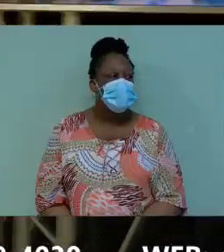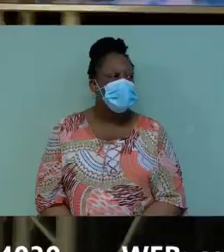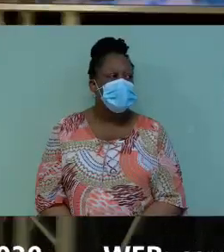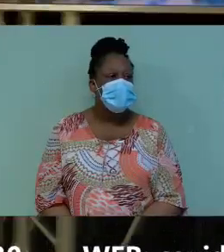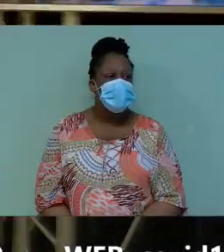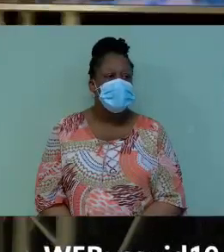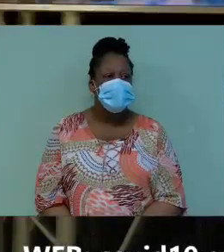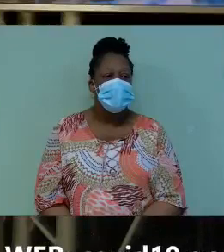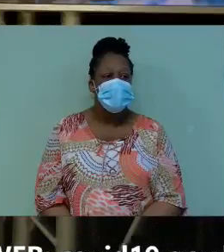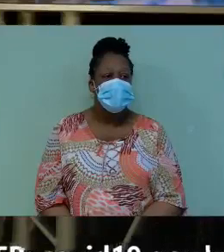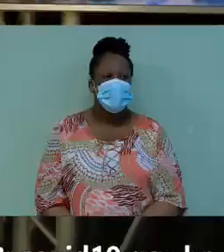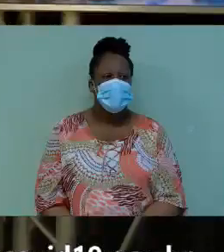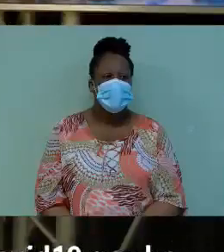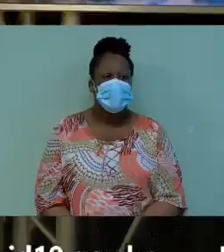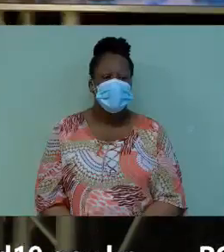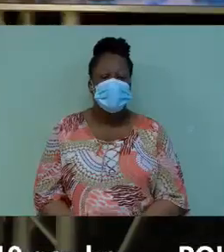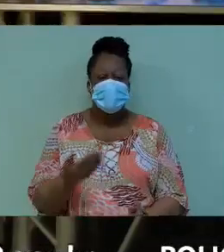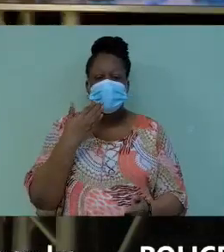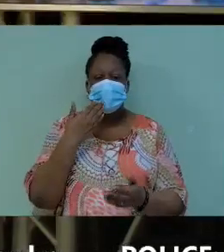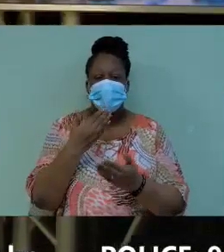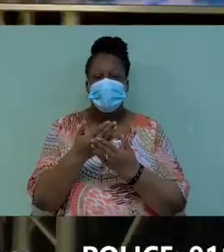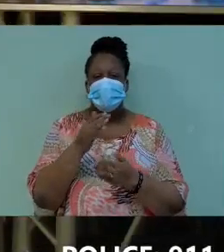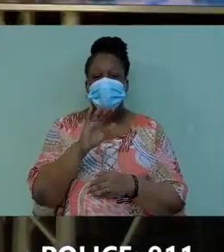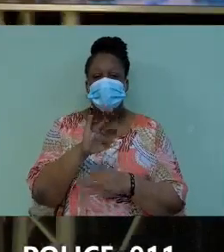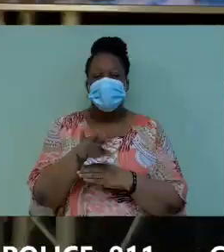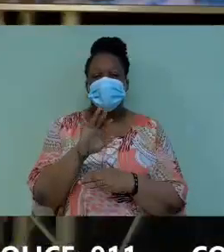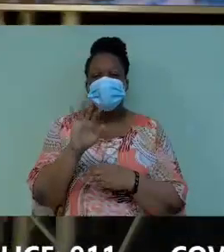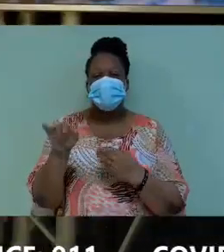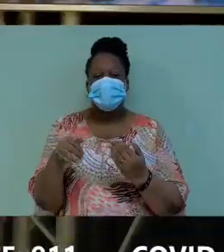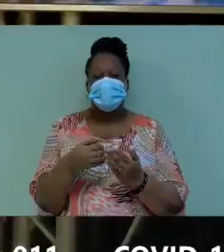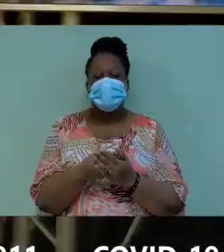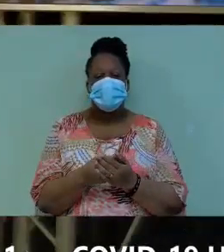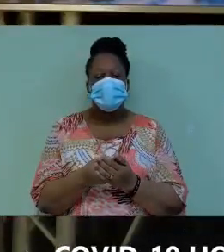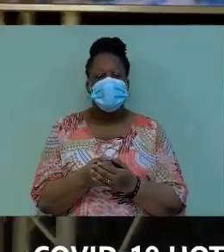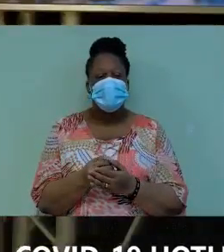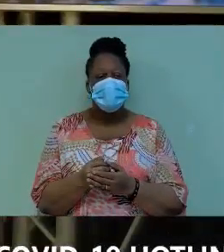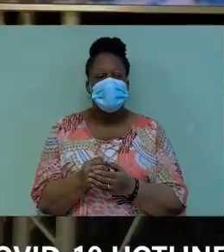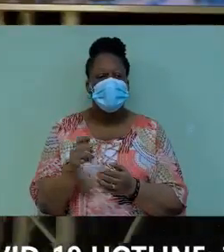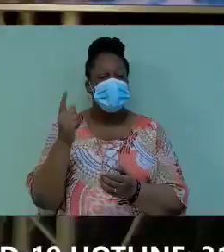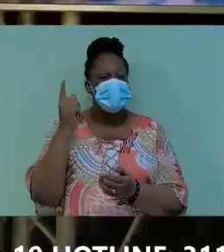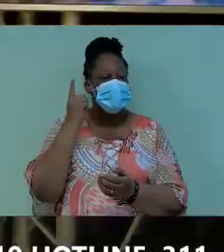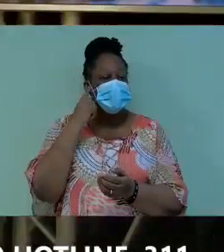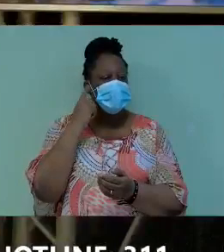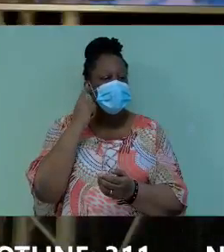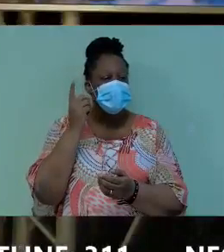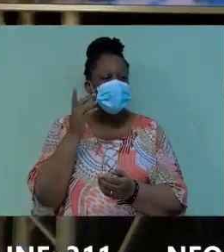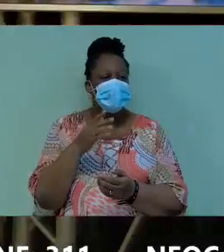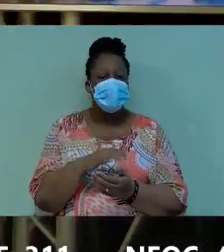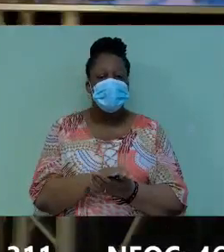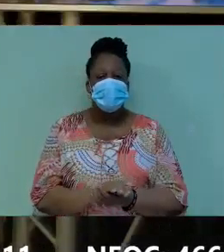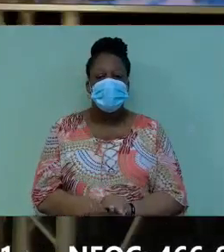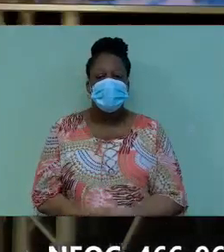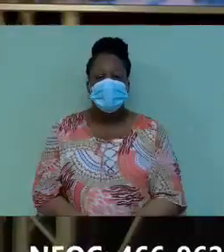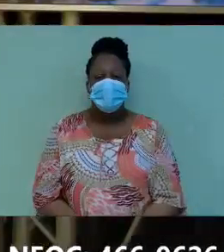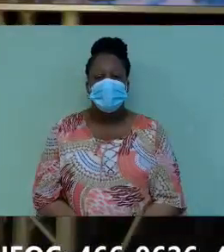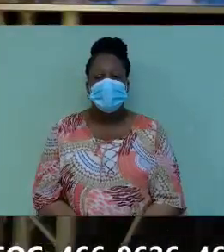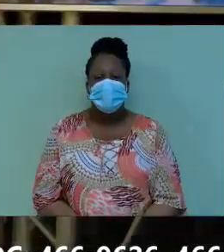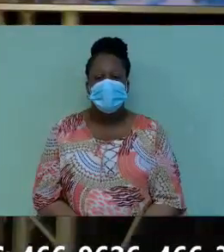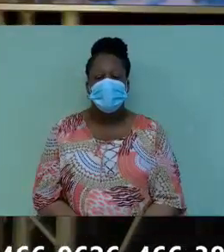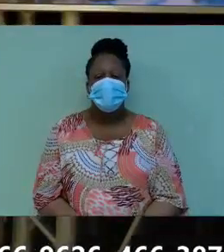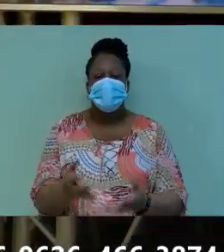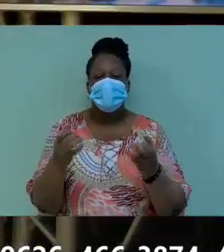Thank you, Mr. Williams. President, good afternoon to those listening this broadcast. Let me start